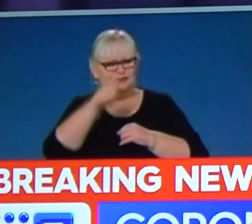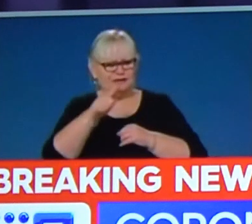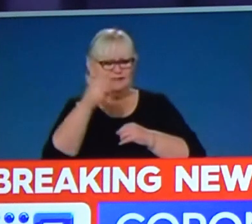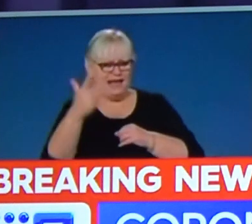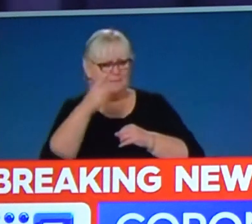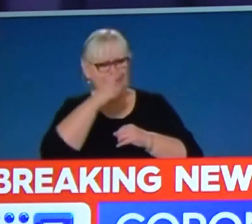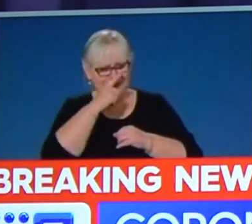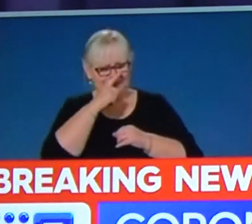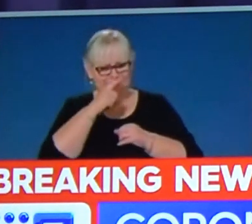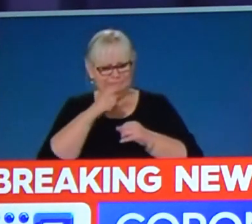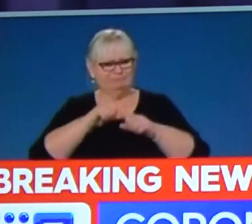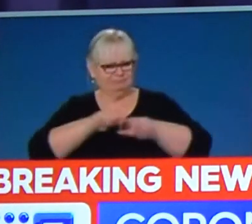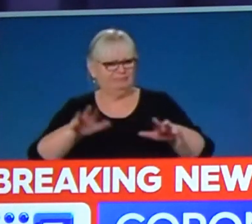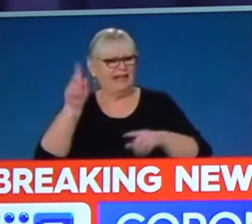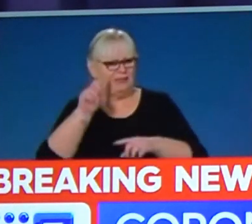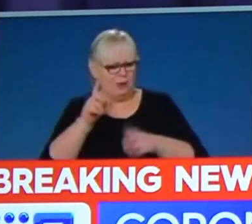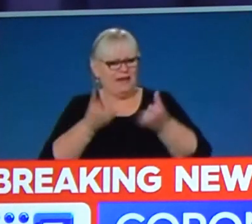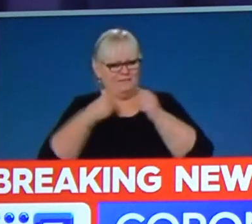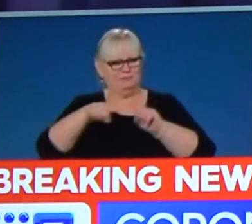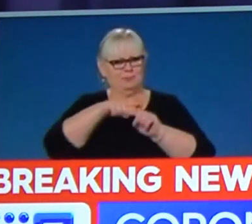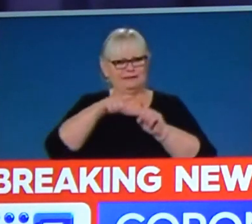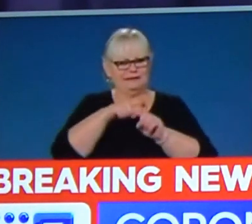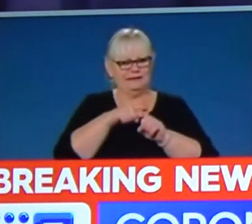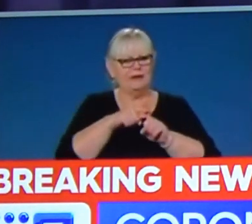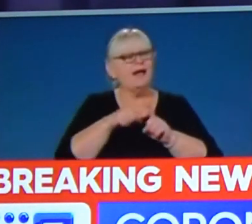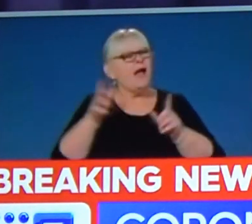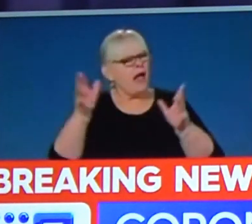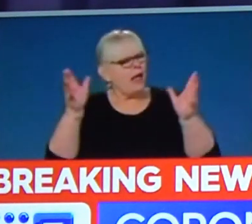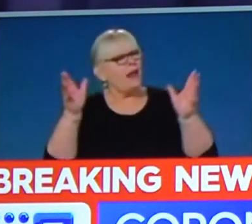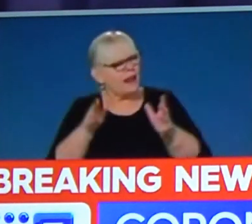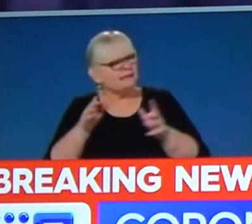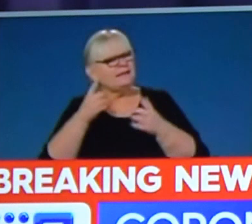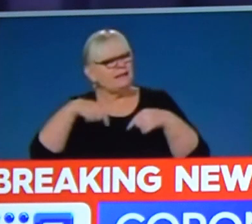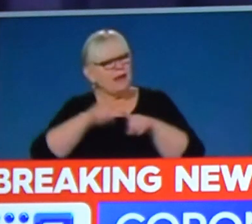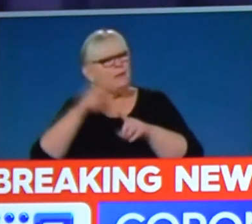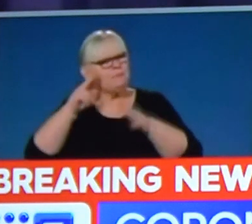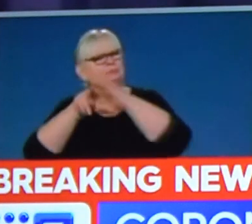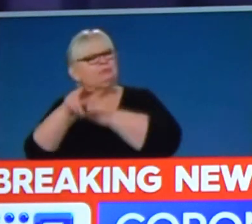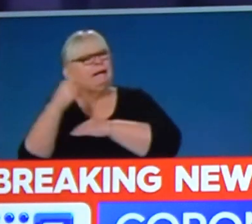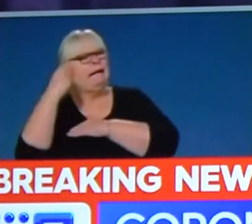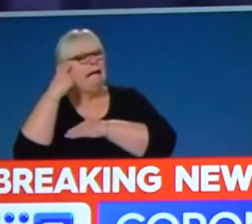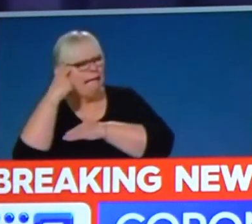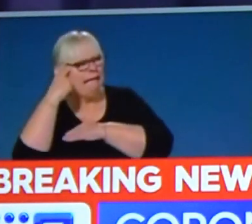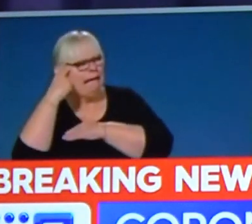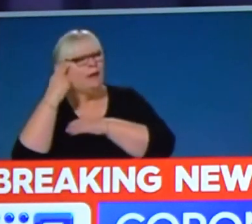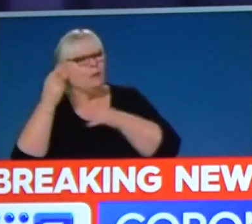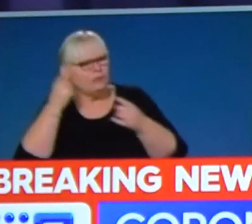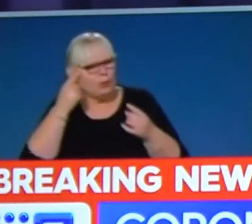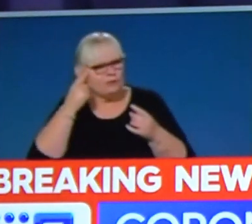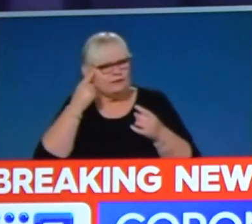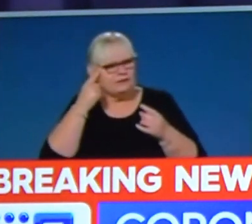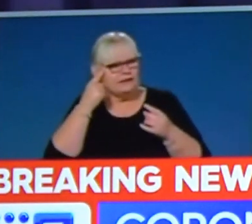3,978 cases at the moment, much less than perhaps some people might have predicted some time ago